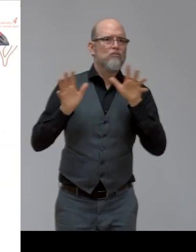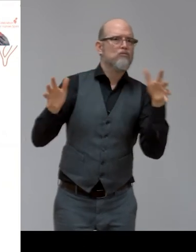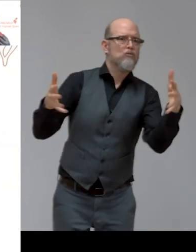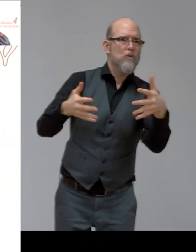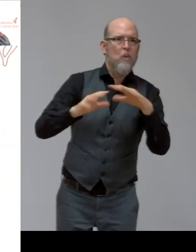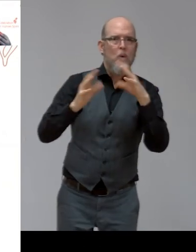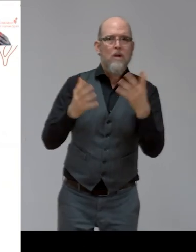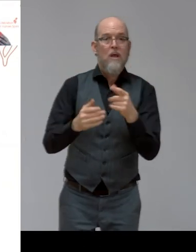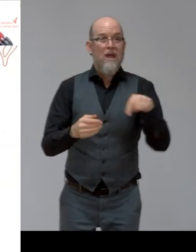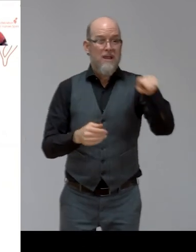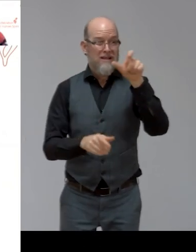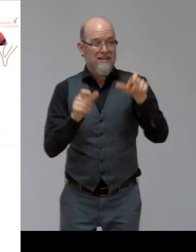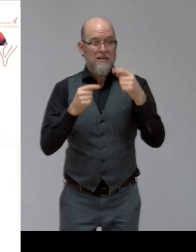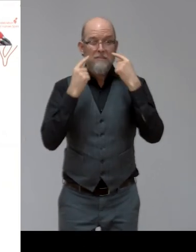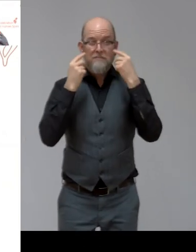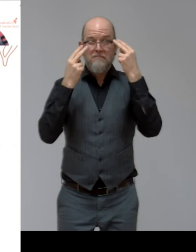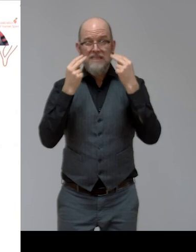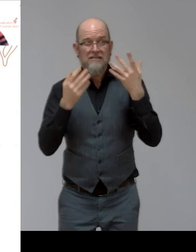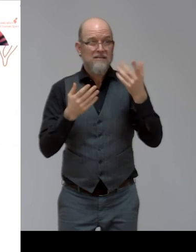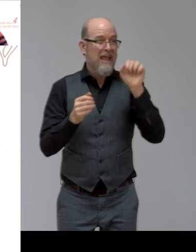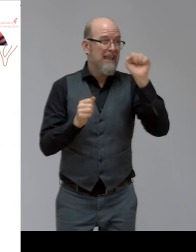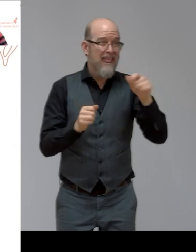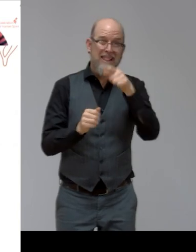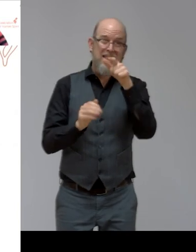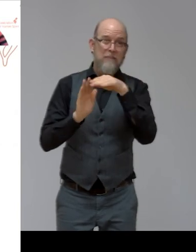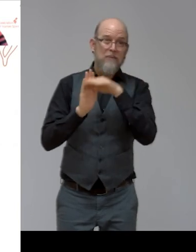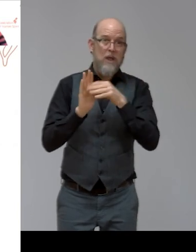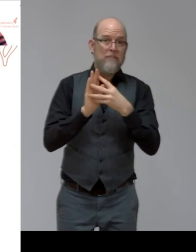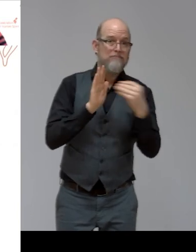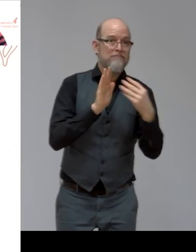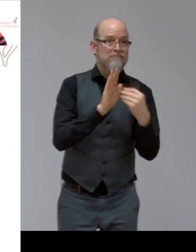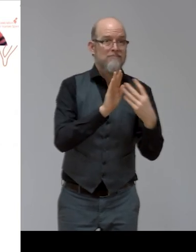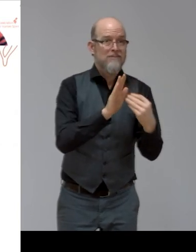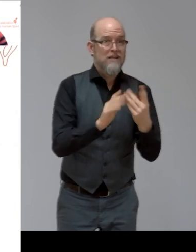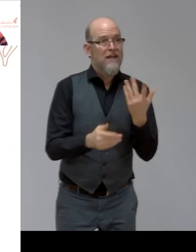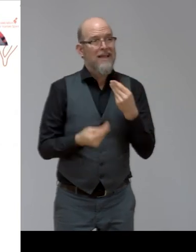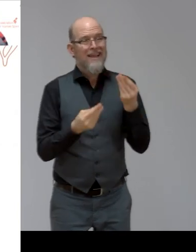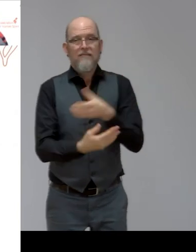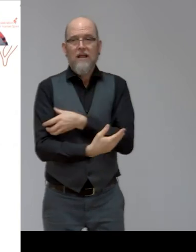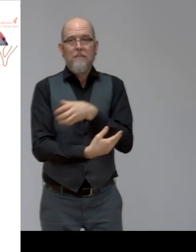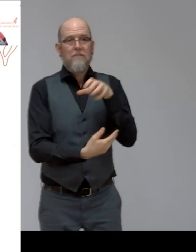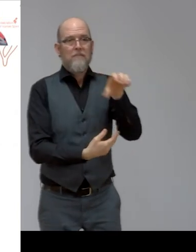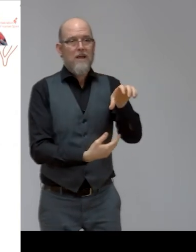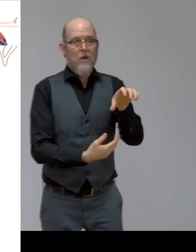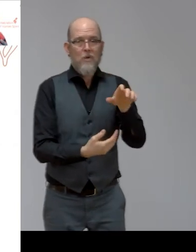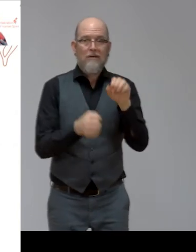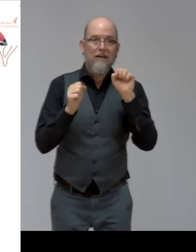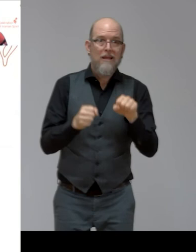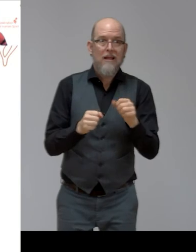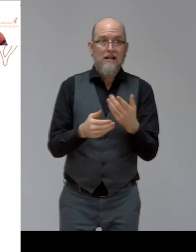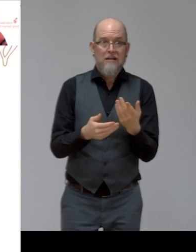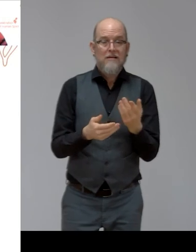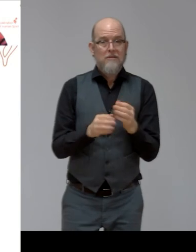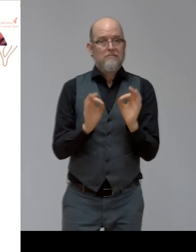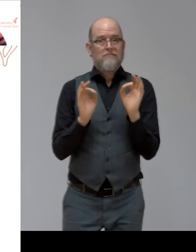in the countries where inclusion and digital empowerment is on their development agenda, or in the in the countries